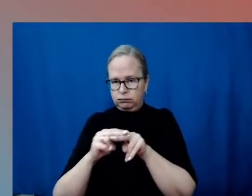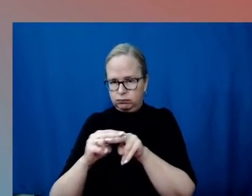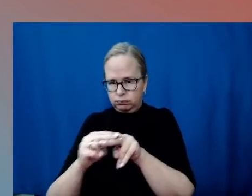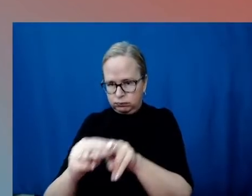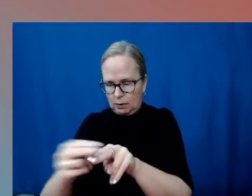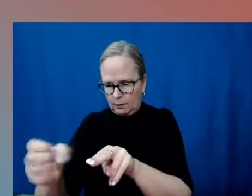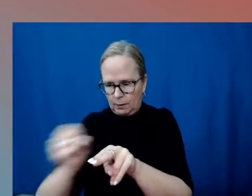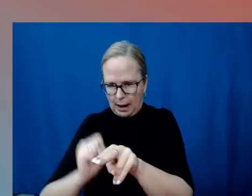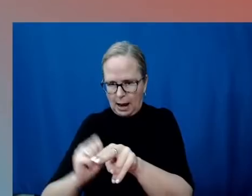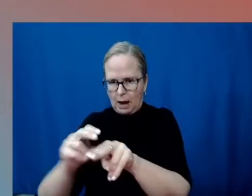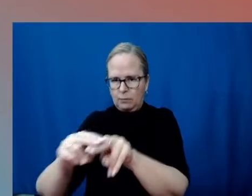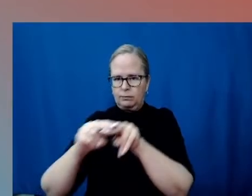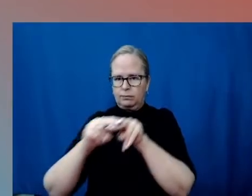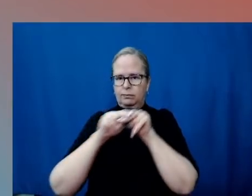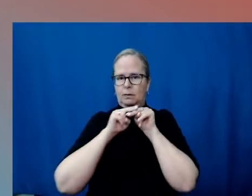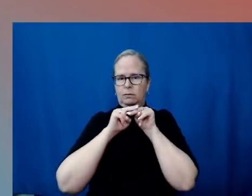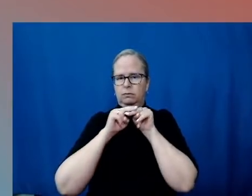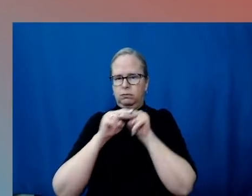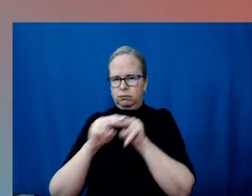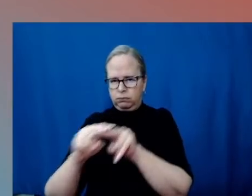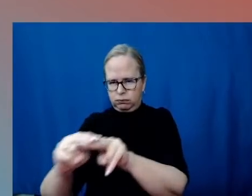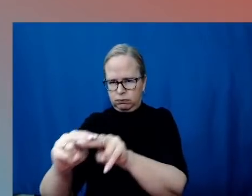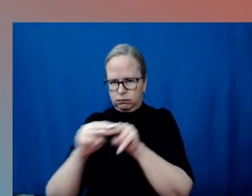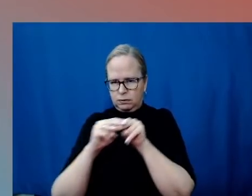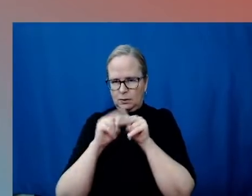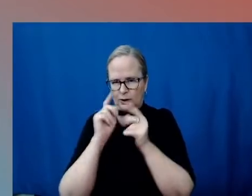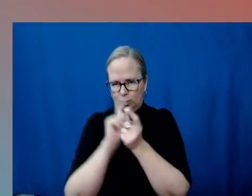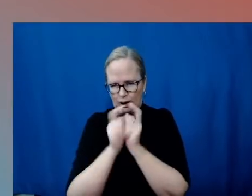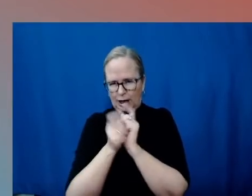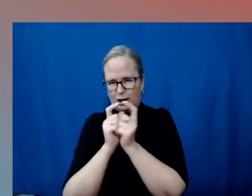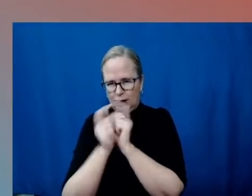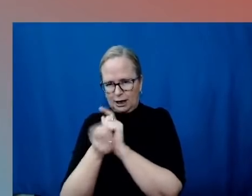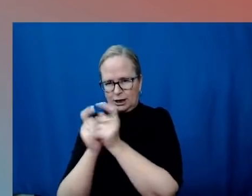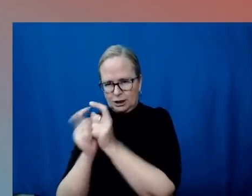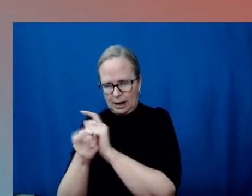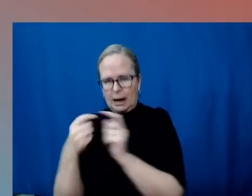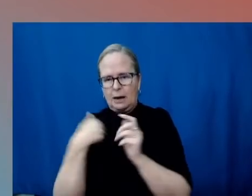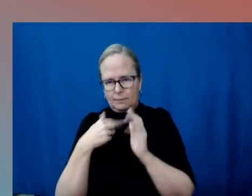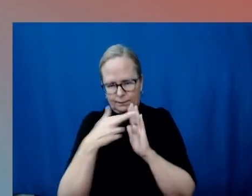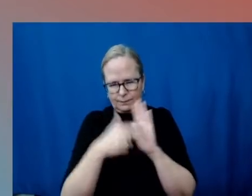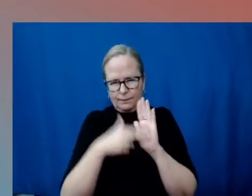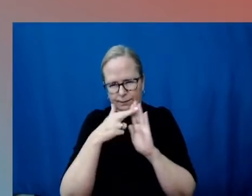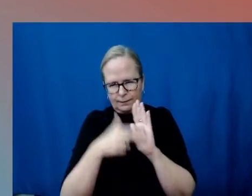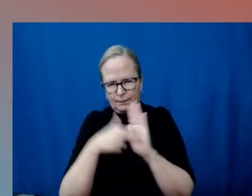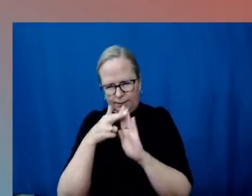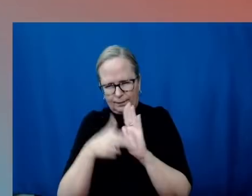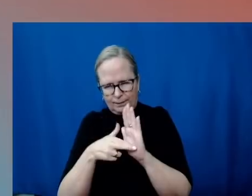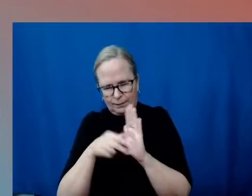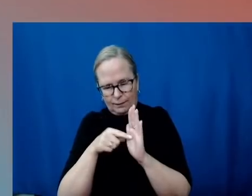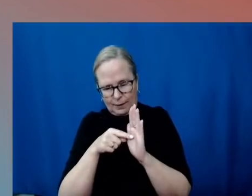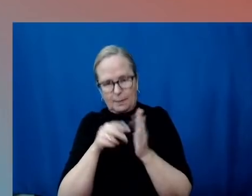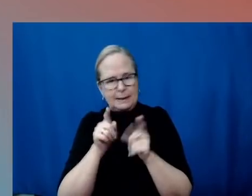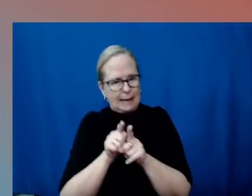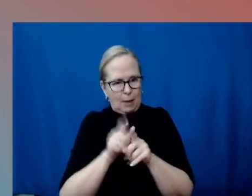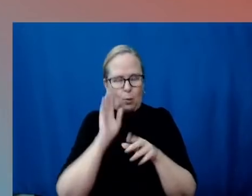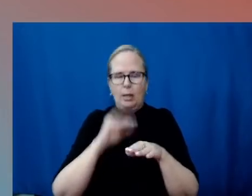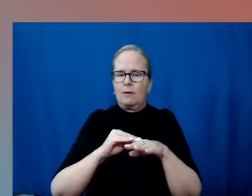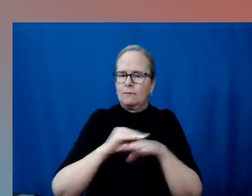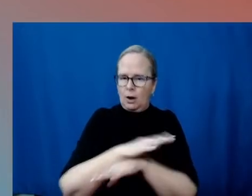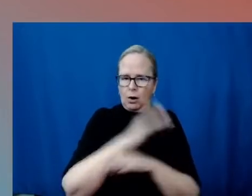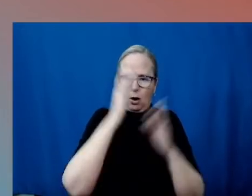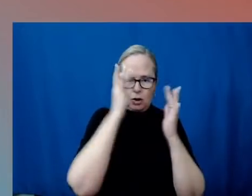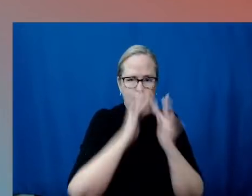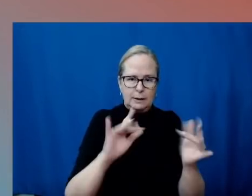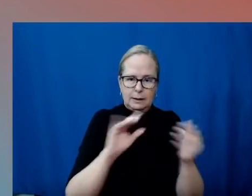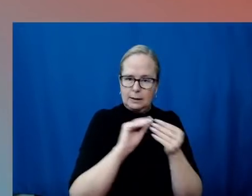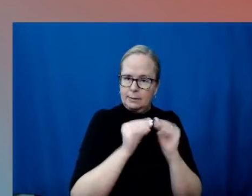so any change to the policy is also going to change the hospitalization. And unfortunately, the more we